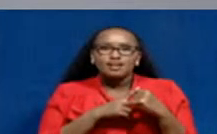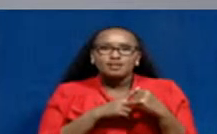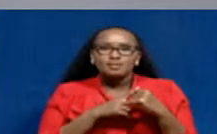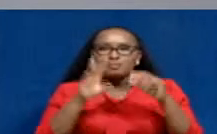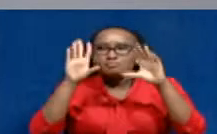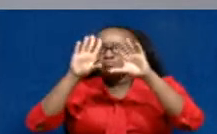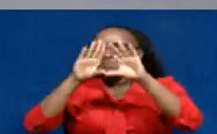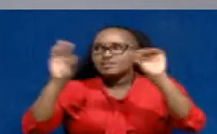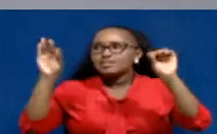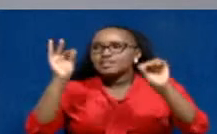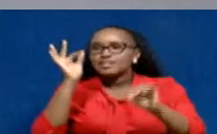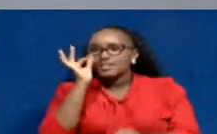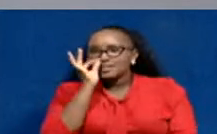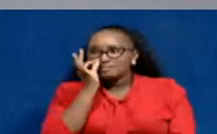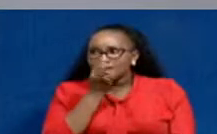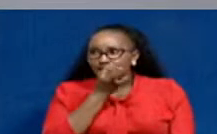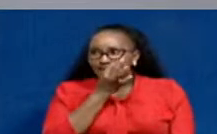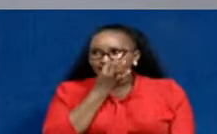President Kibaki